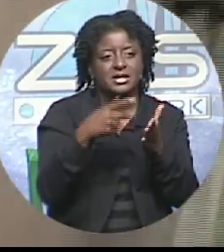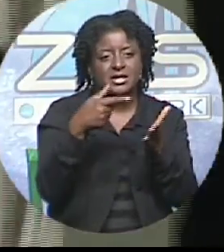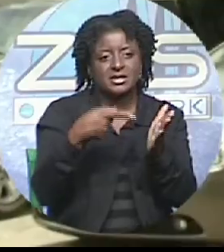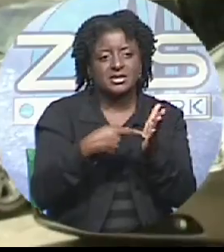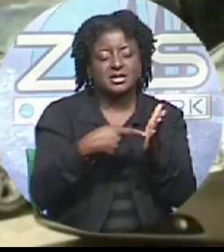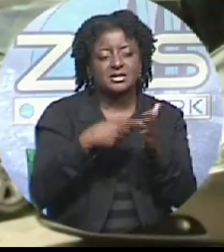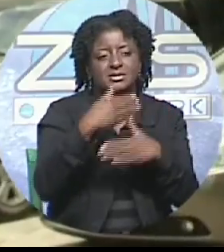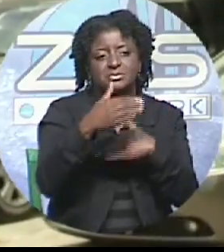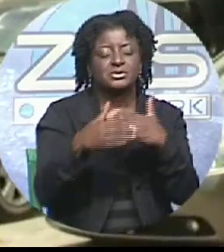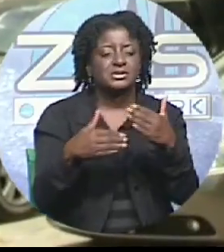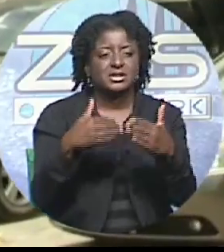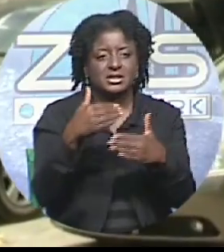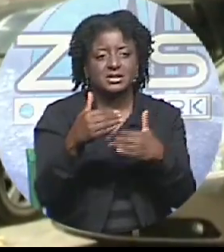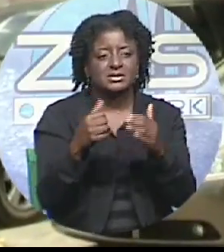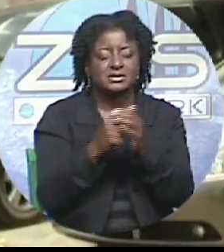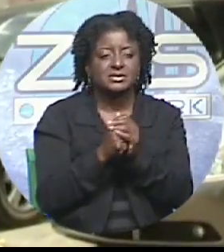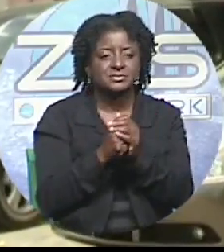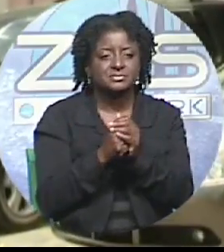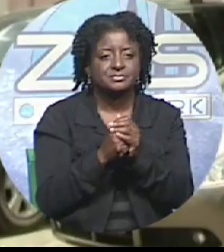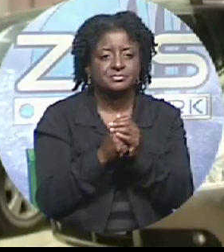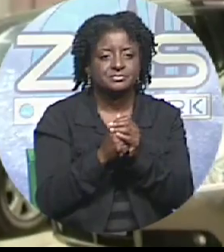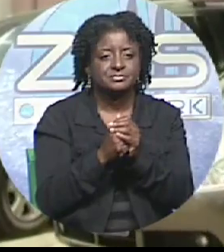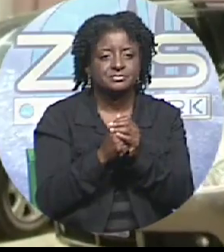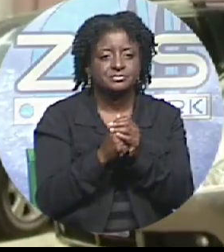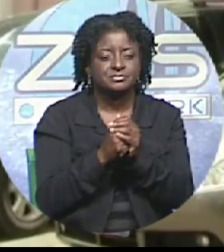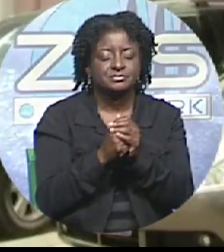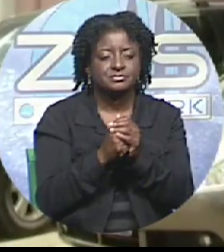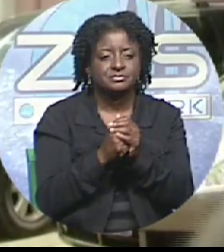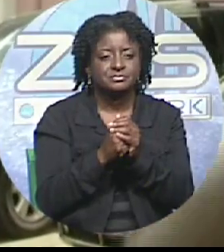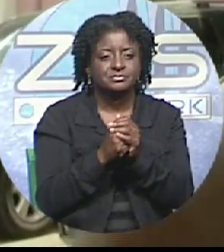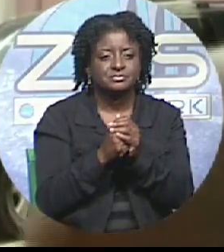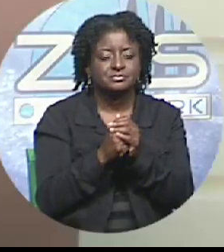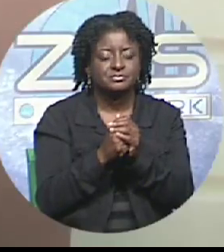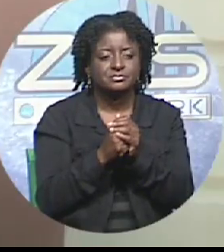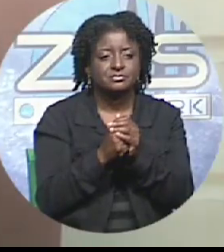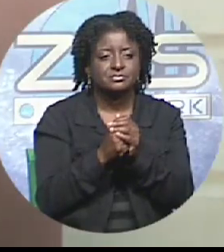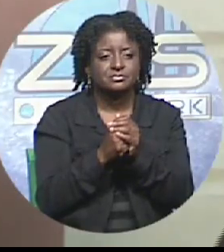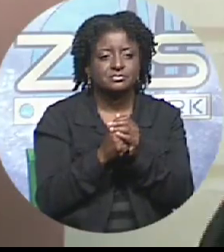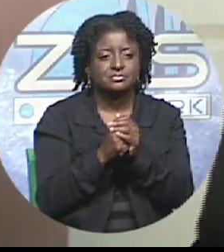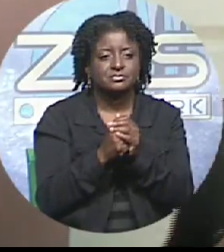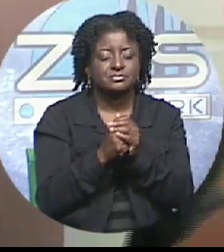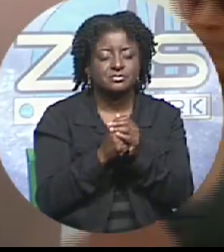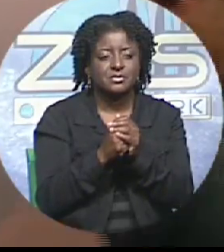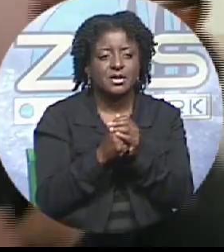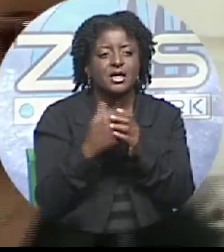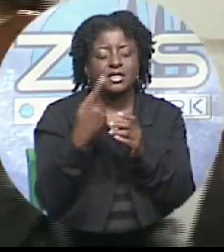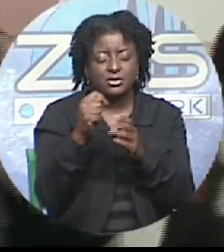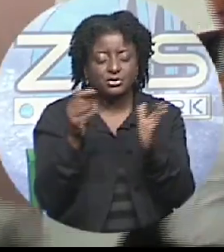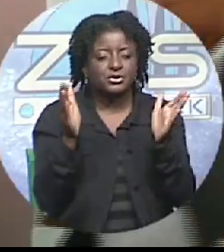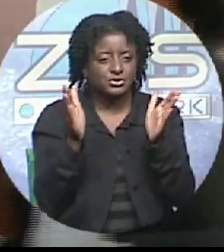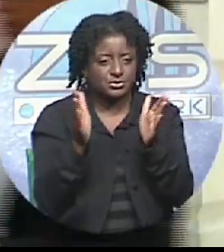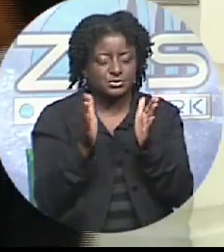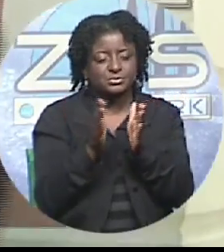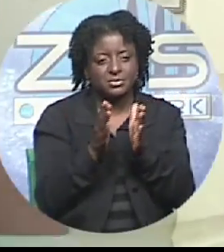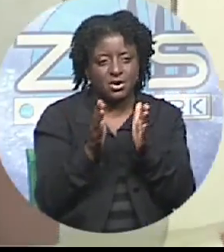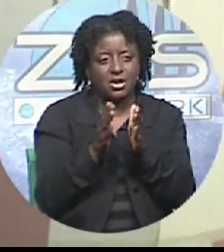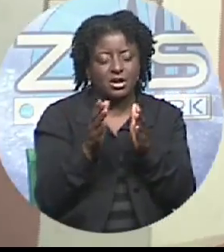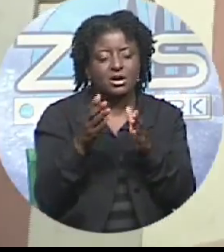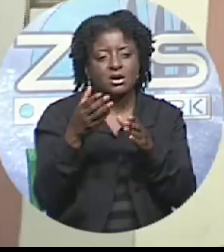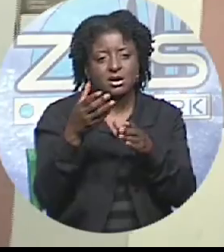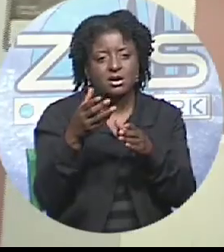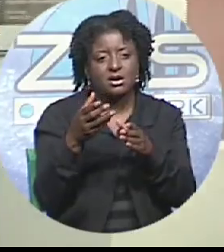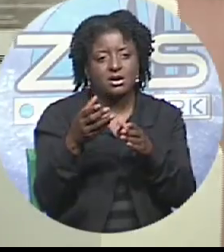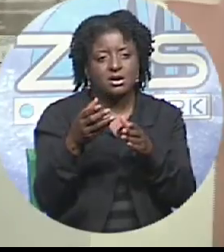the application was ill-conceived. Morey said it would not be the larger creditors others that feel it, but insisted that those that are